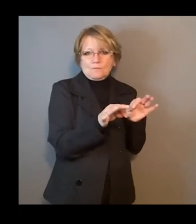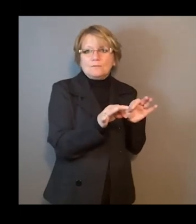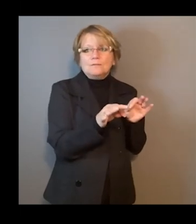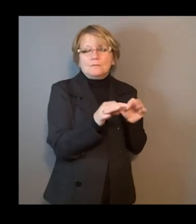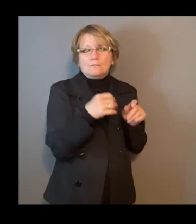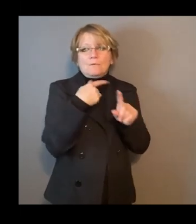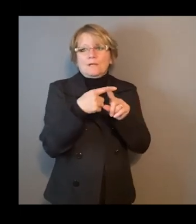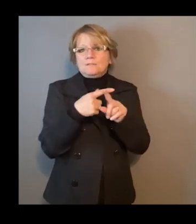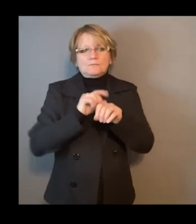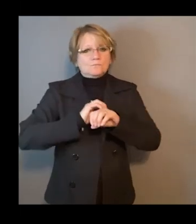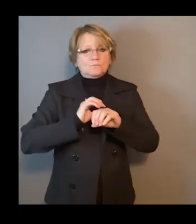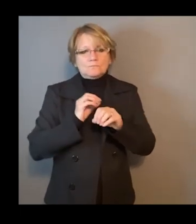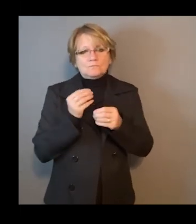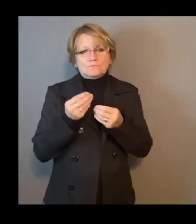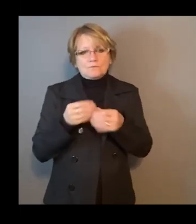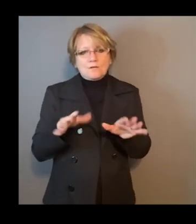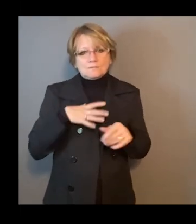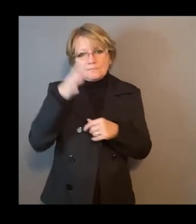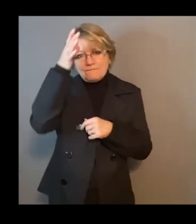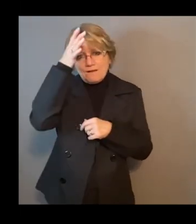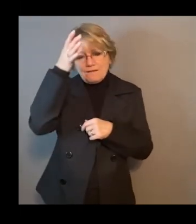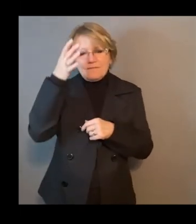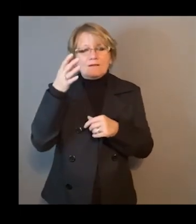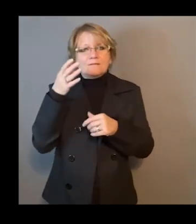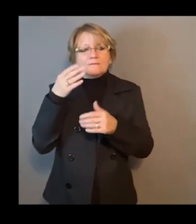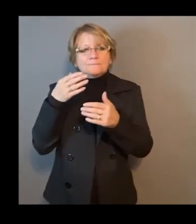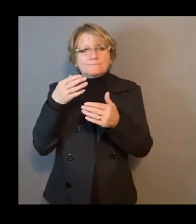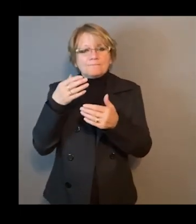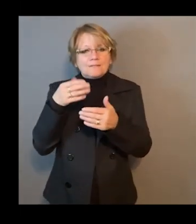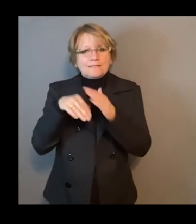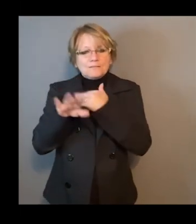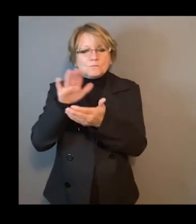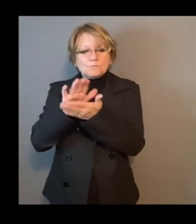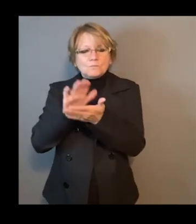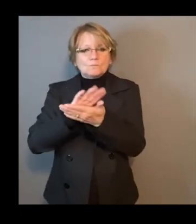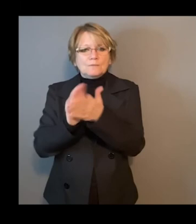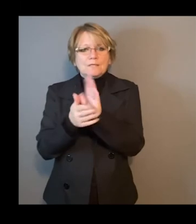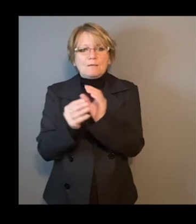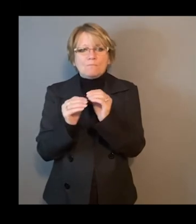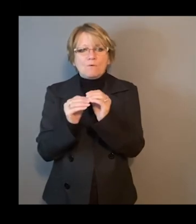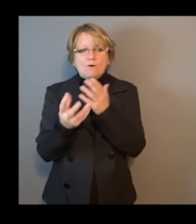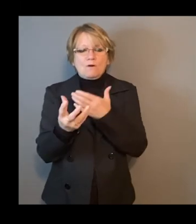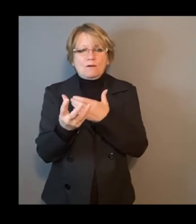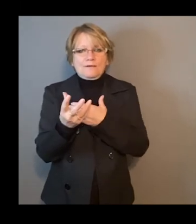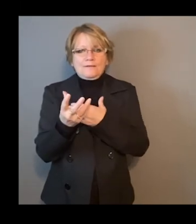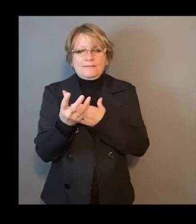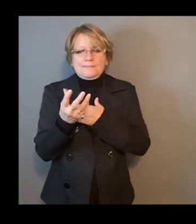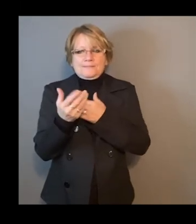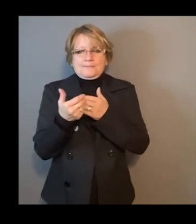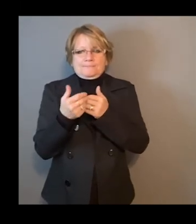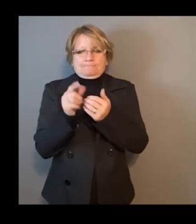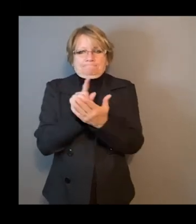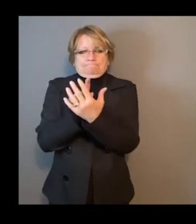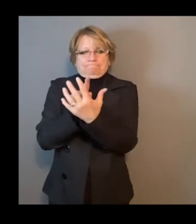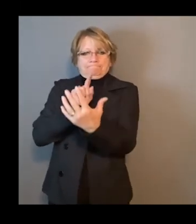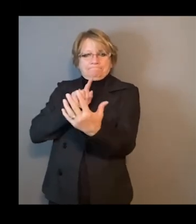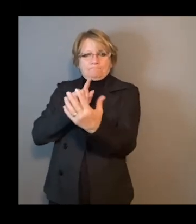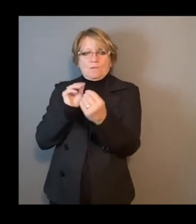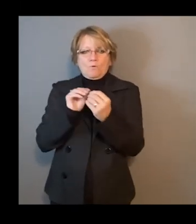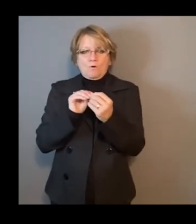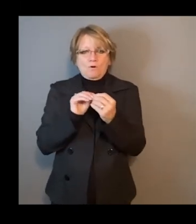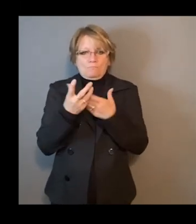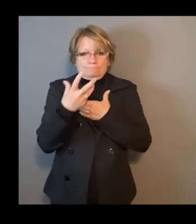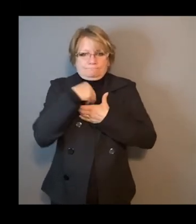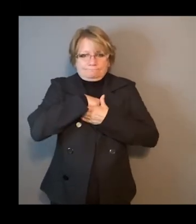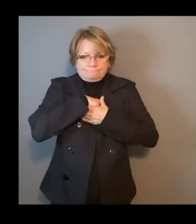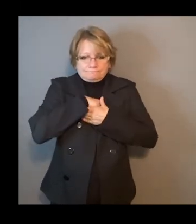group in the school. So I kind of became an introvert, you know. And then not knowing if I'm going to go to college, right? Because I had nobody to push me to